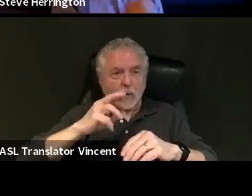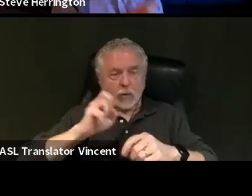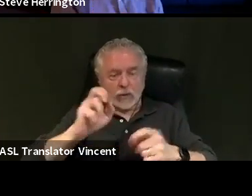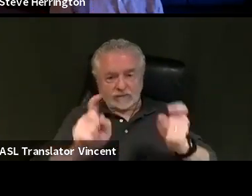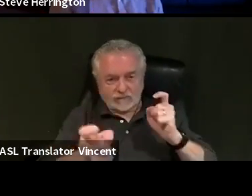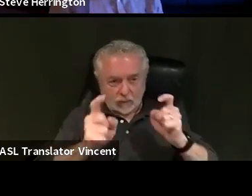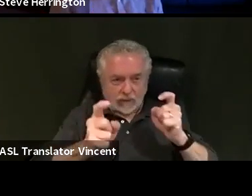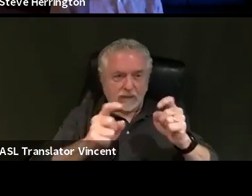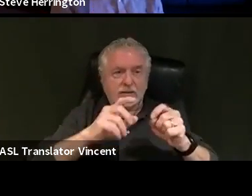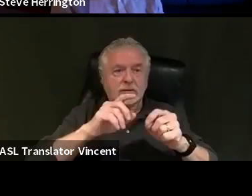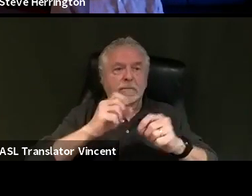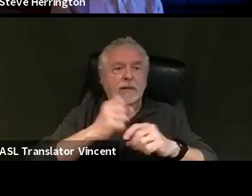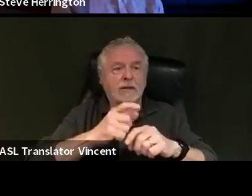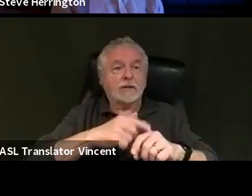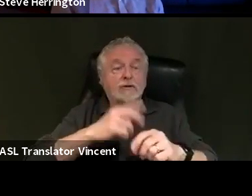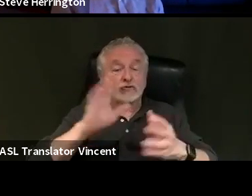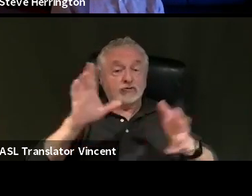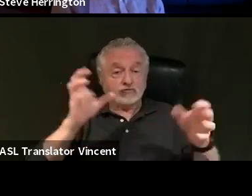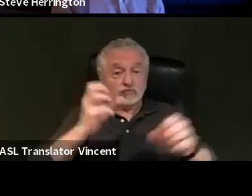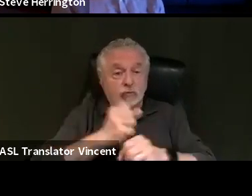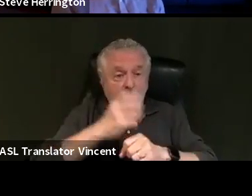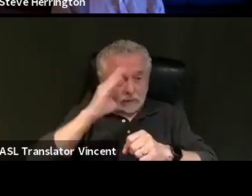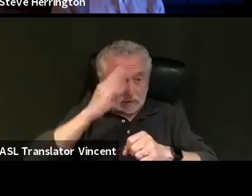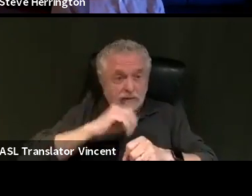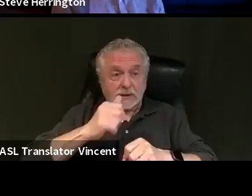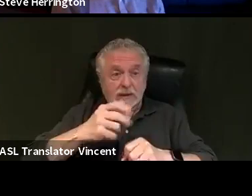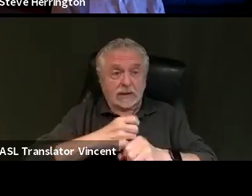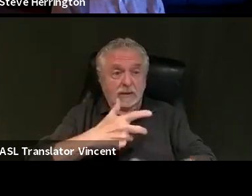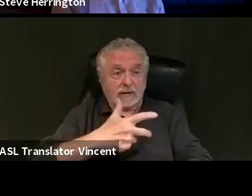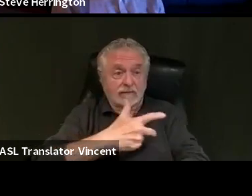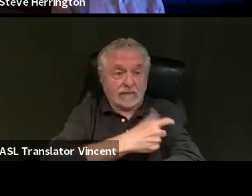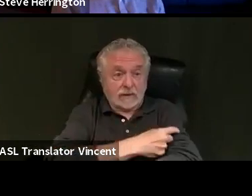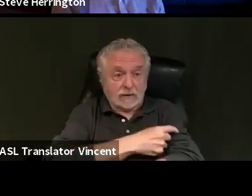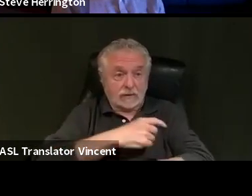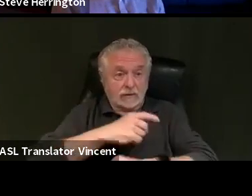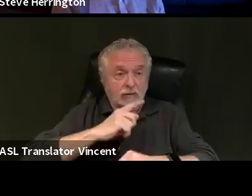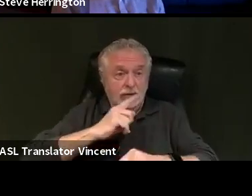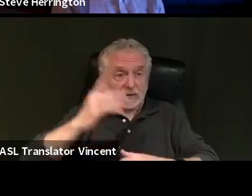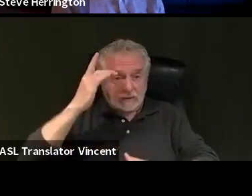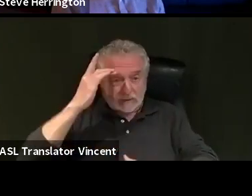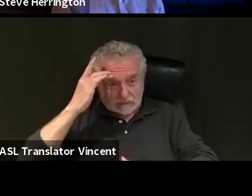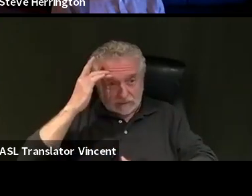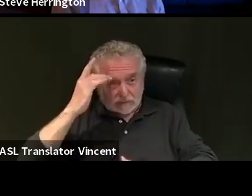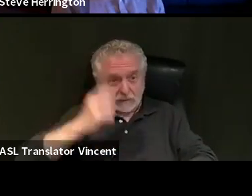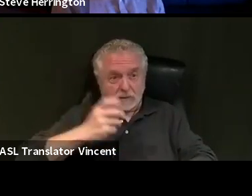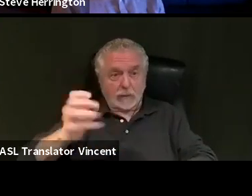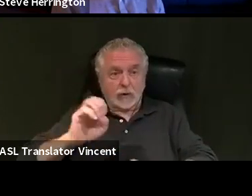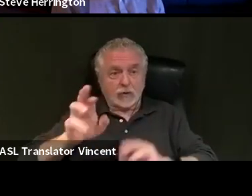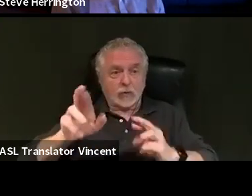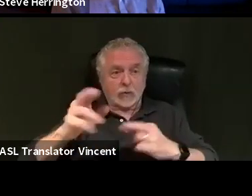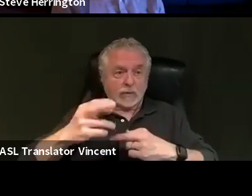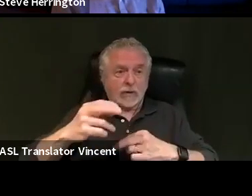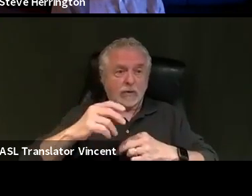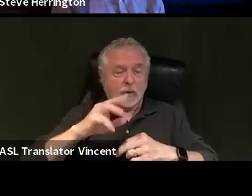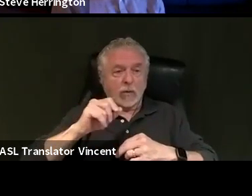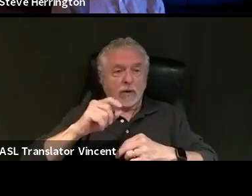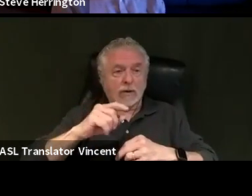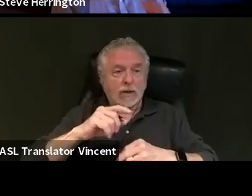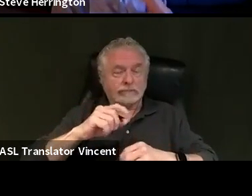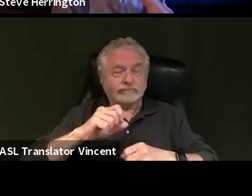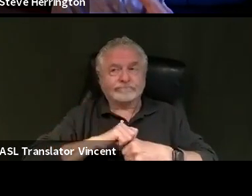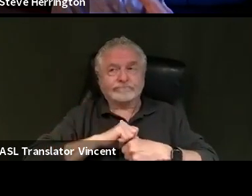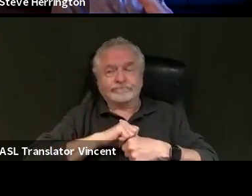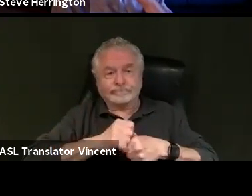reformulated. To make a long story short, my older son did not get the vaccine, got extremely sick, had to be in the emergency room. It was